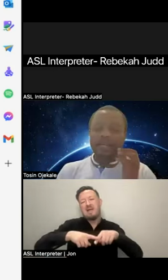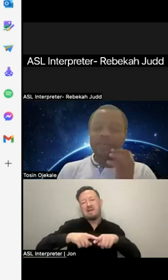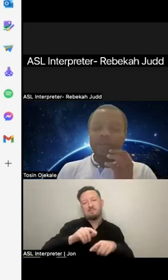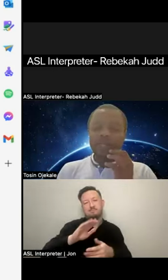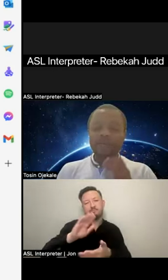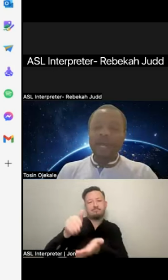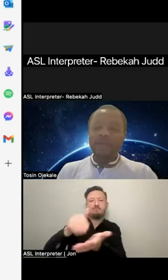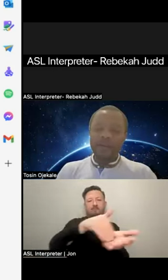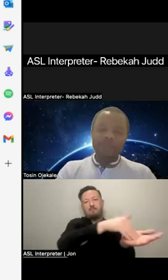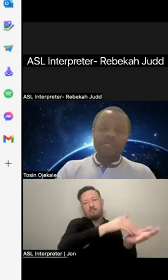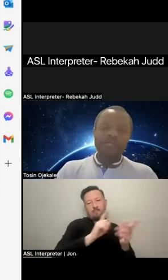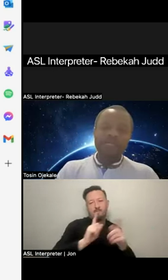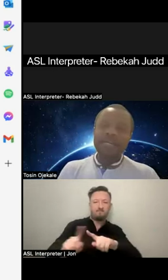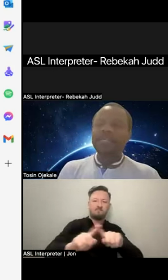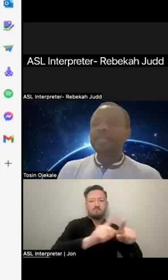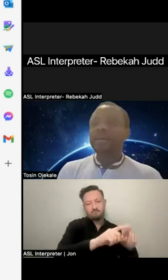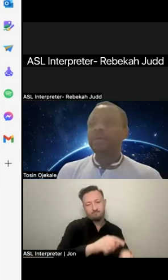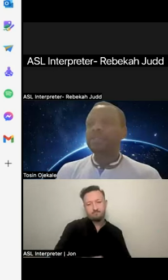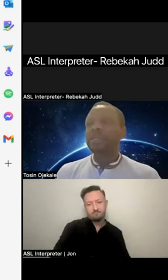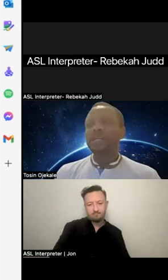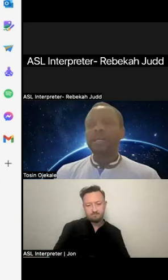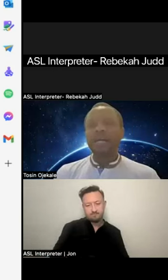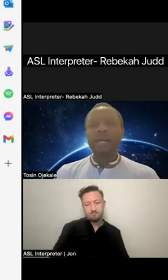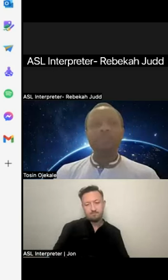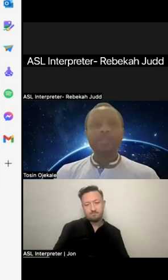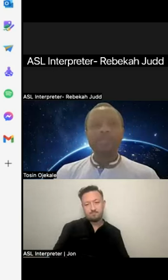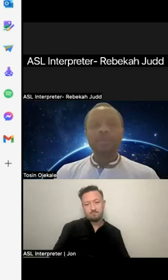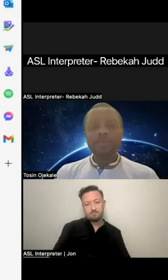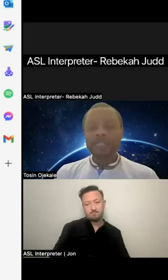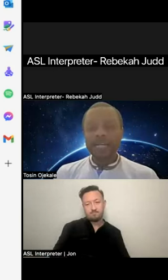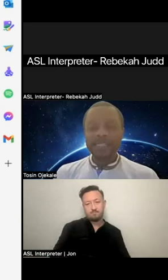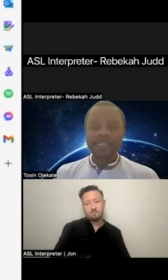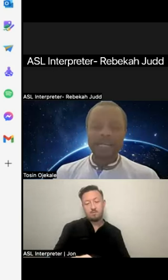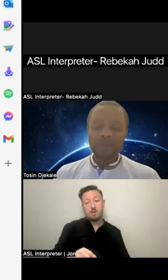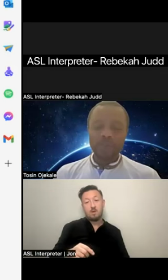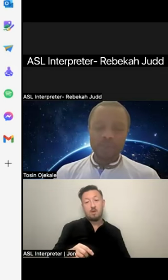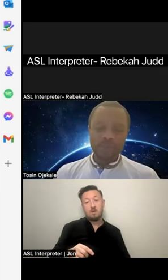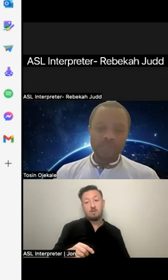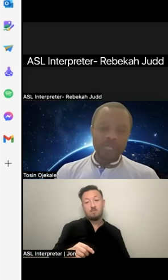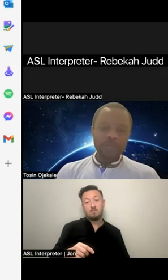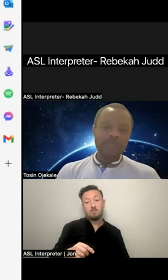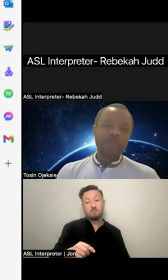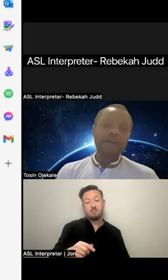different ways to fight fire within a data center, but most data centers